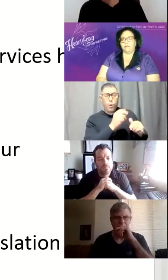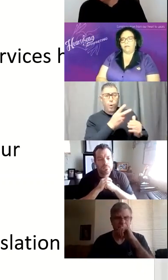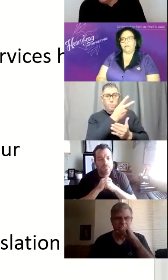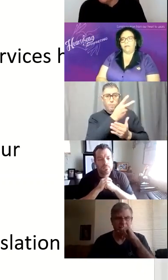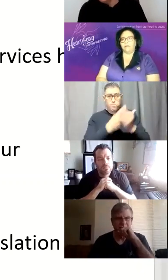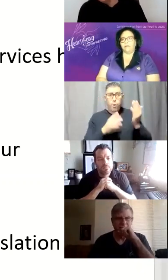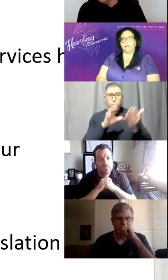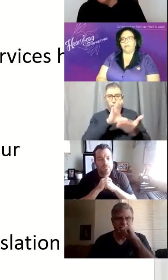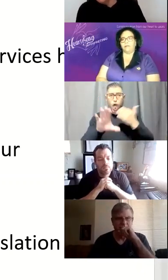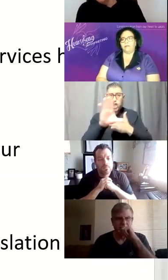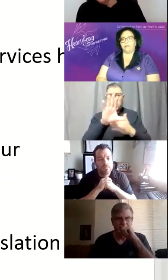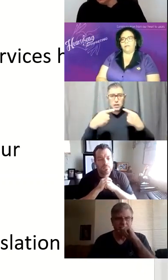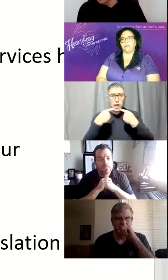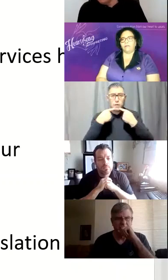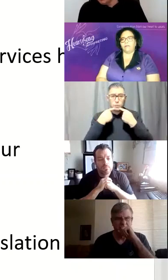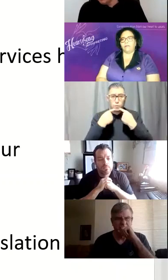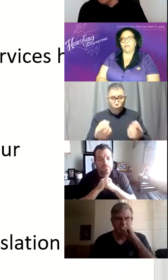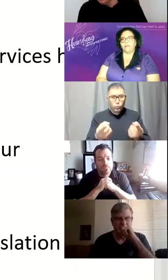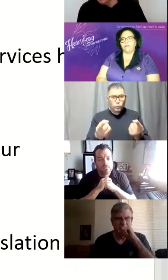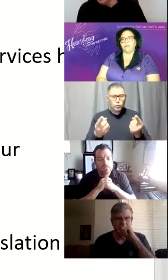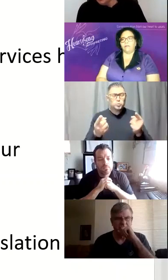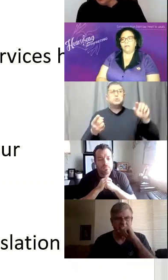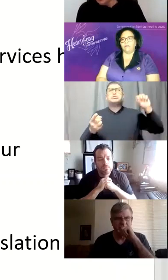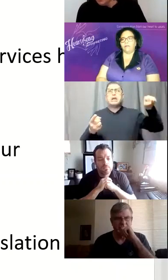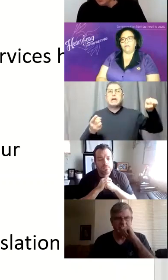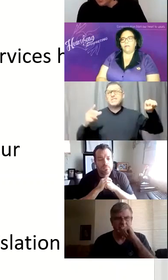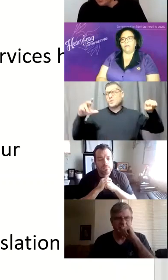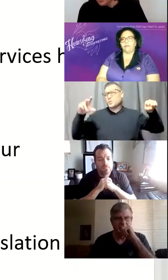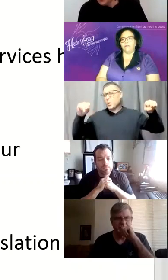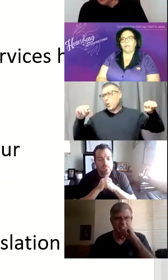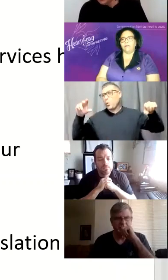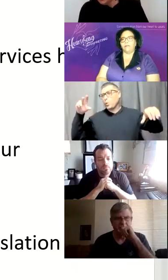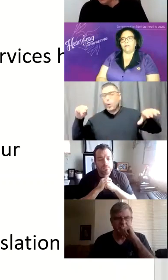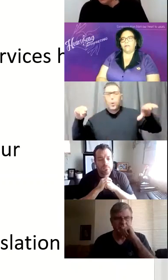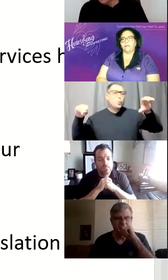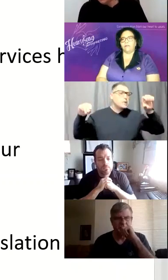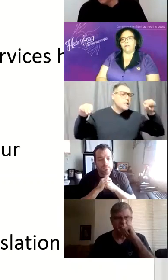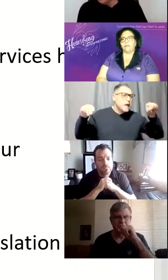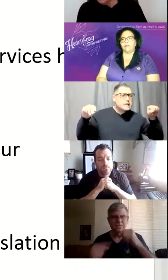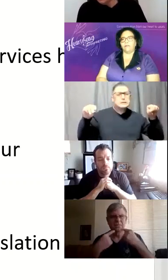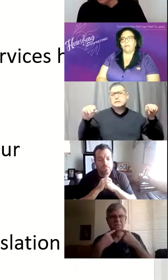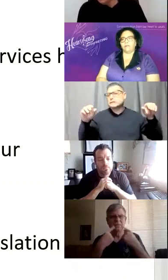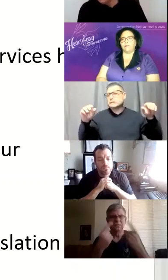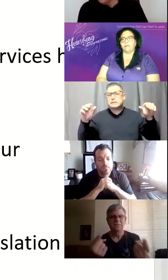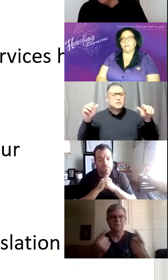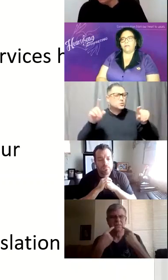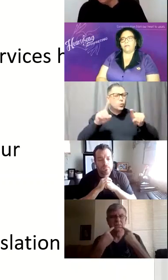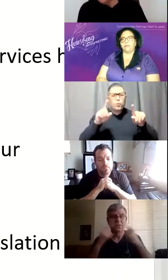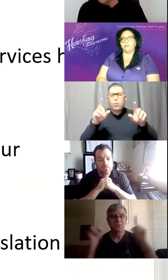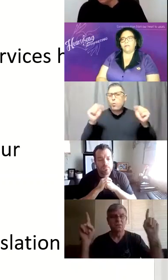Any determinations for sure if they're going back to the classroom?